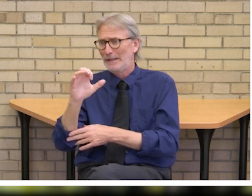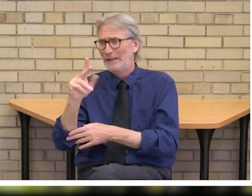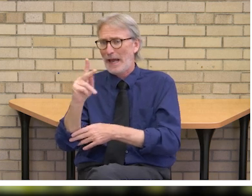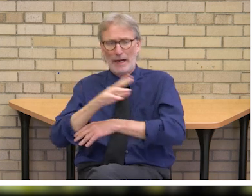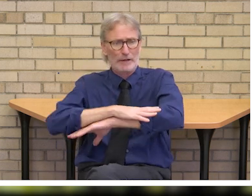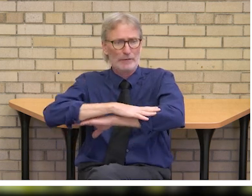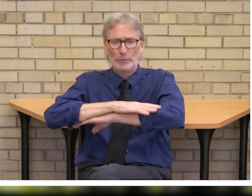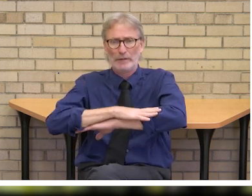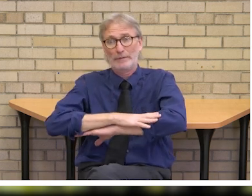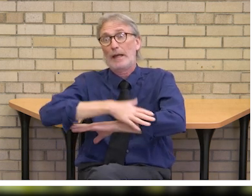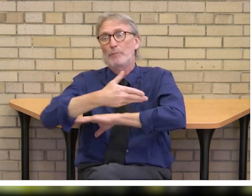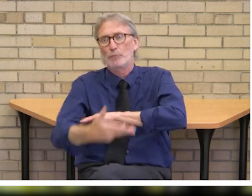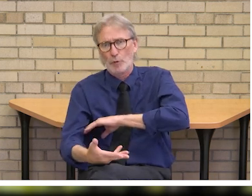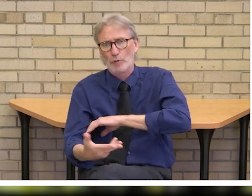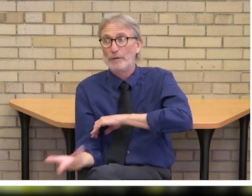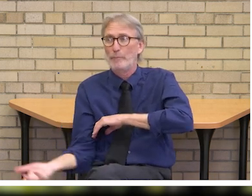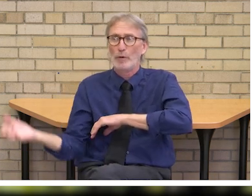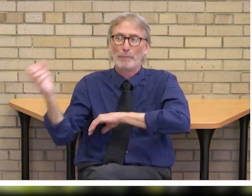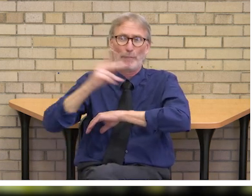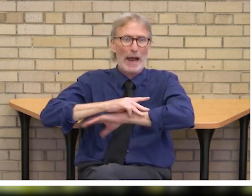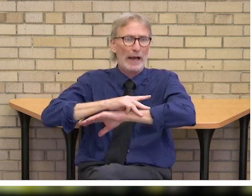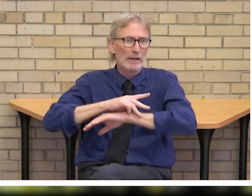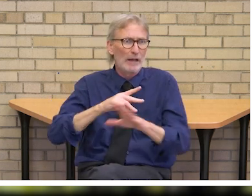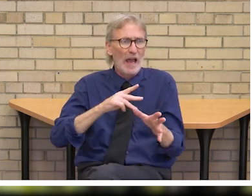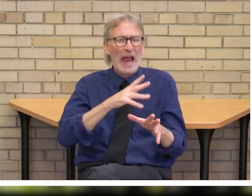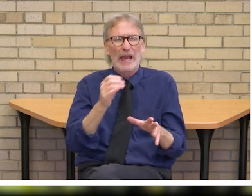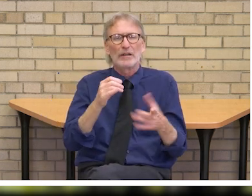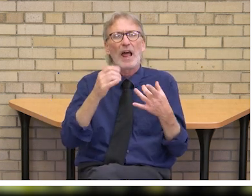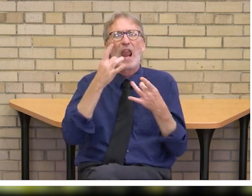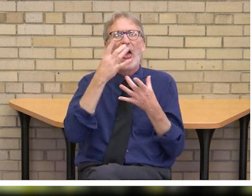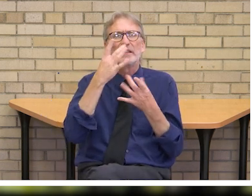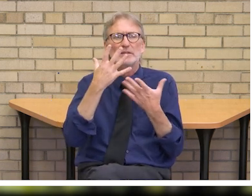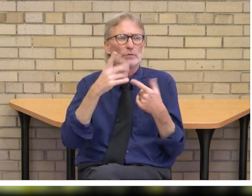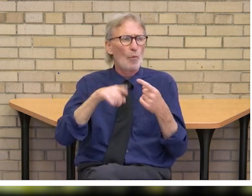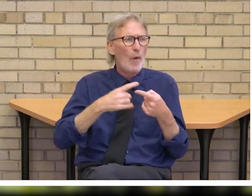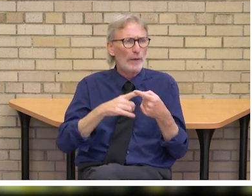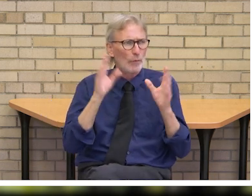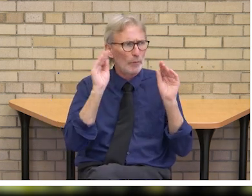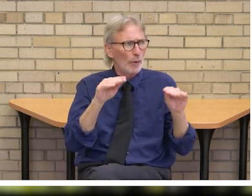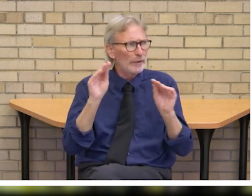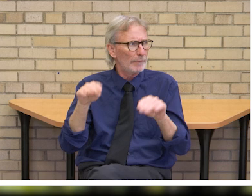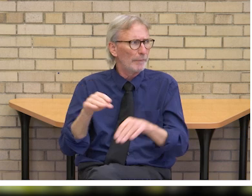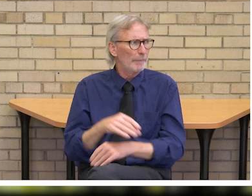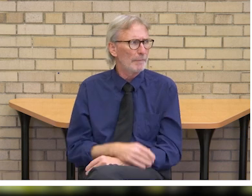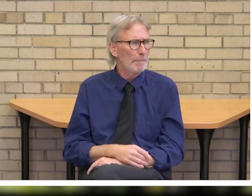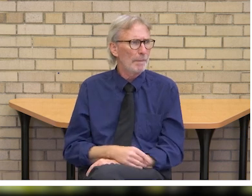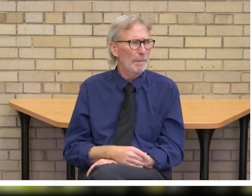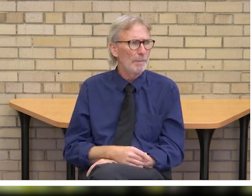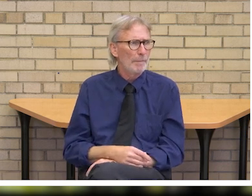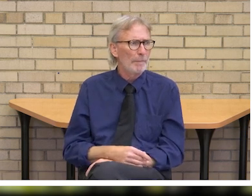and reinstalled, when some of the signal work will happen.